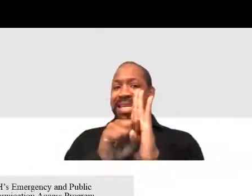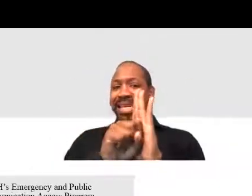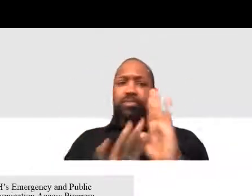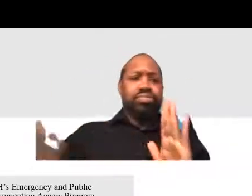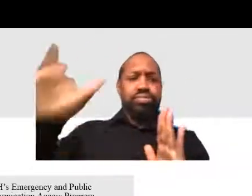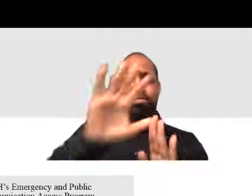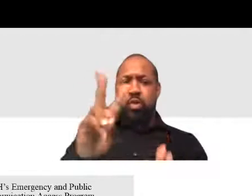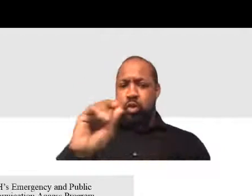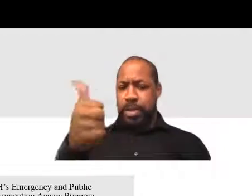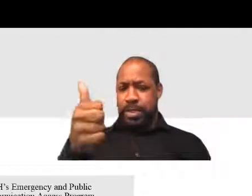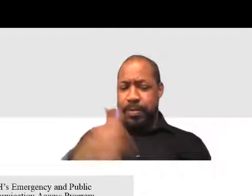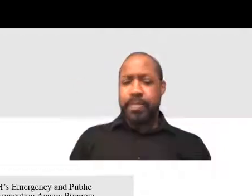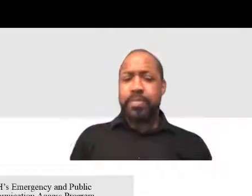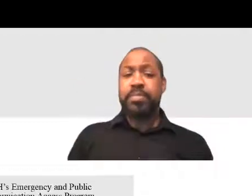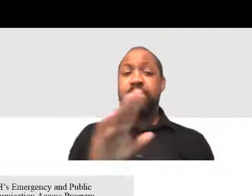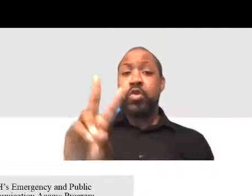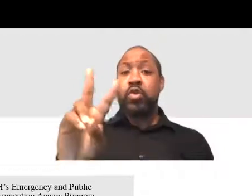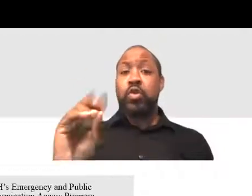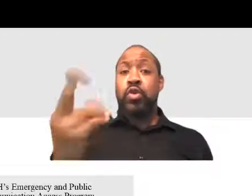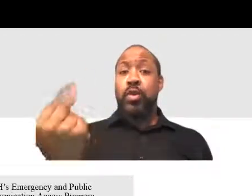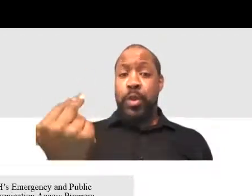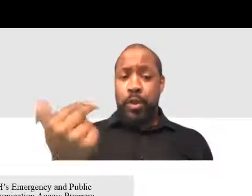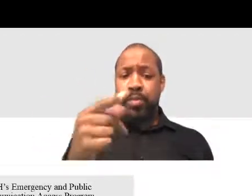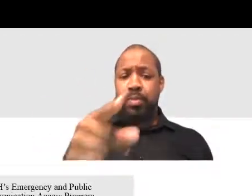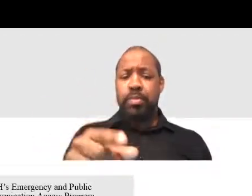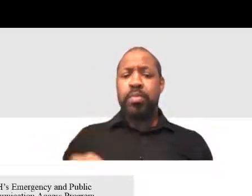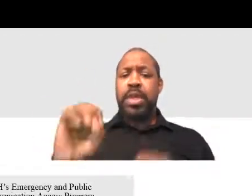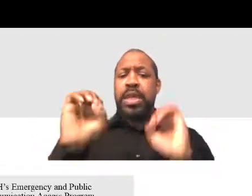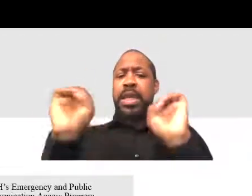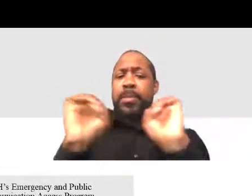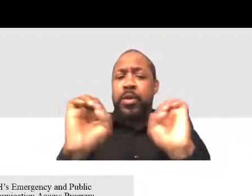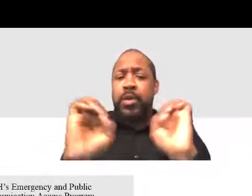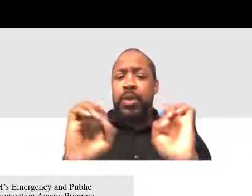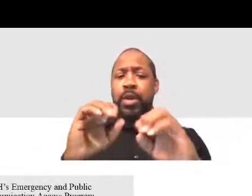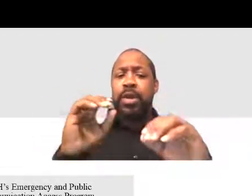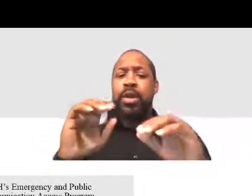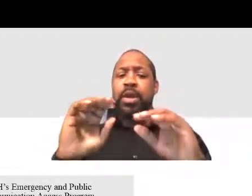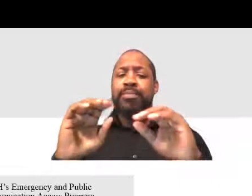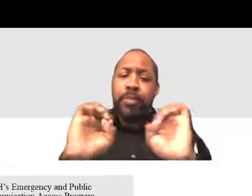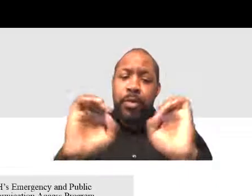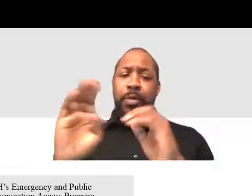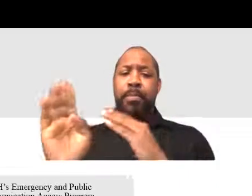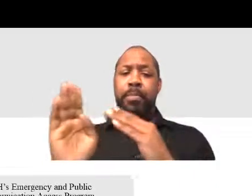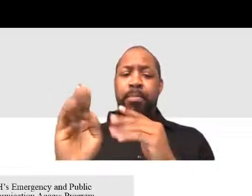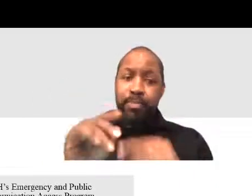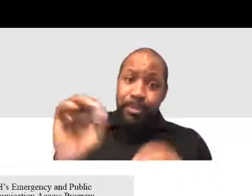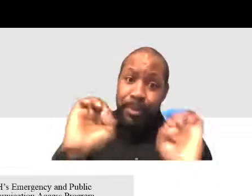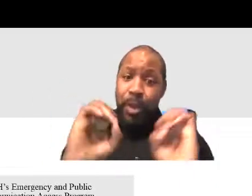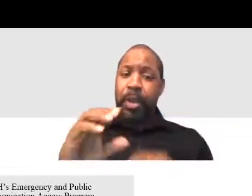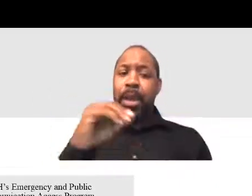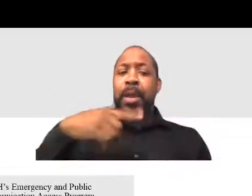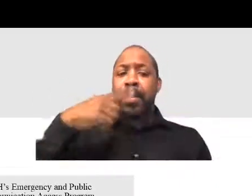established a statewide CART referral service. In 2013, the